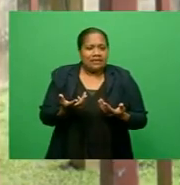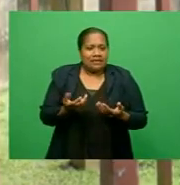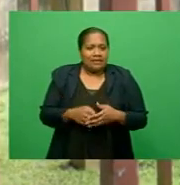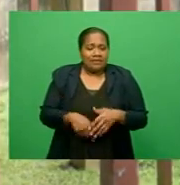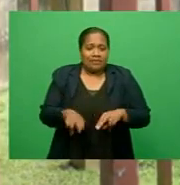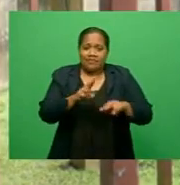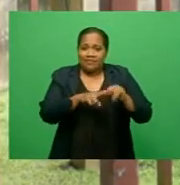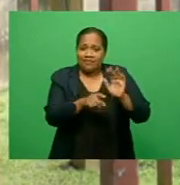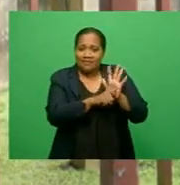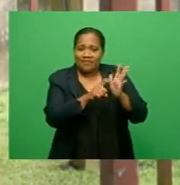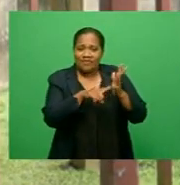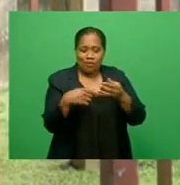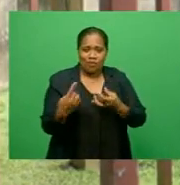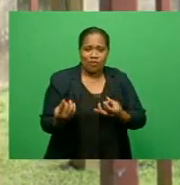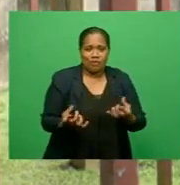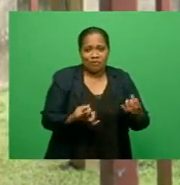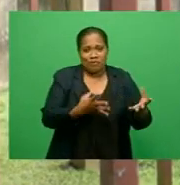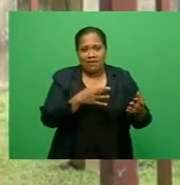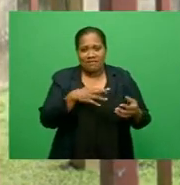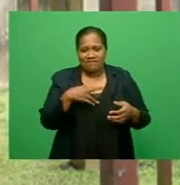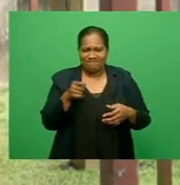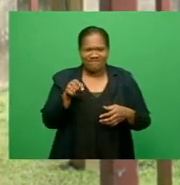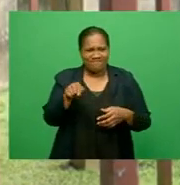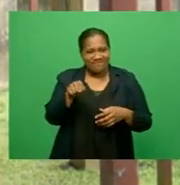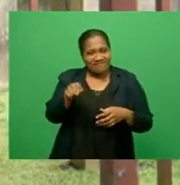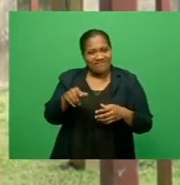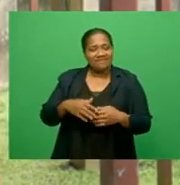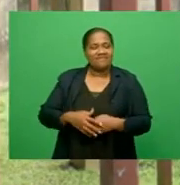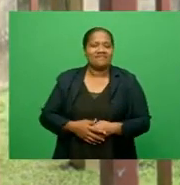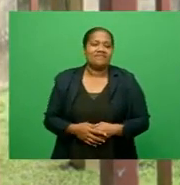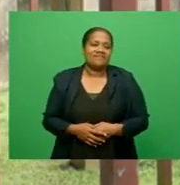FRU is preparing a 7th circuit for